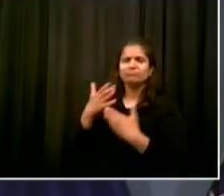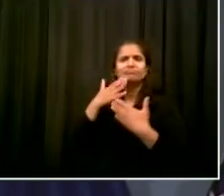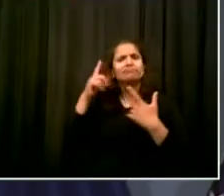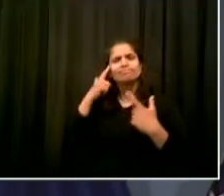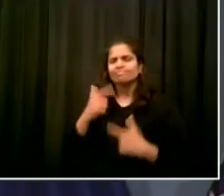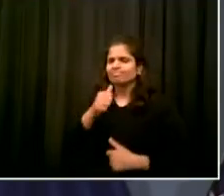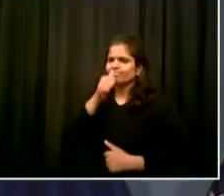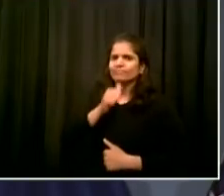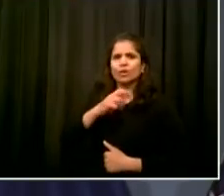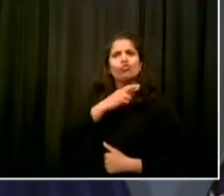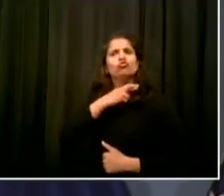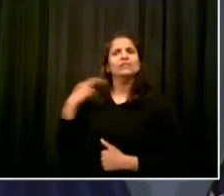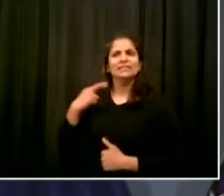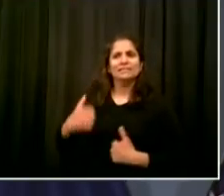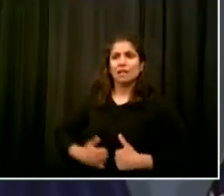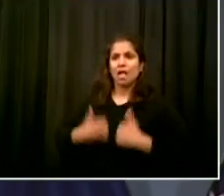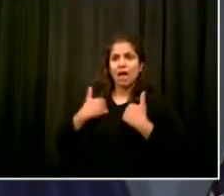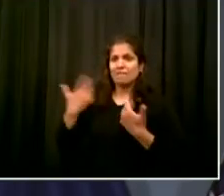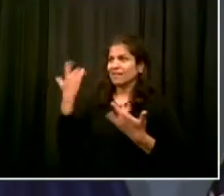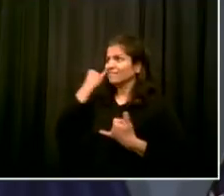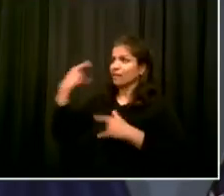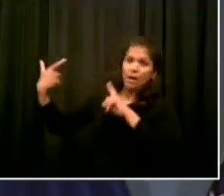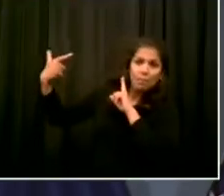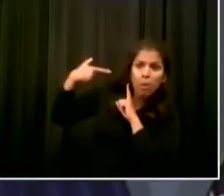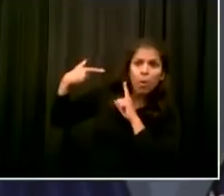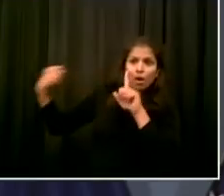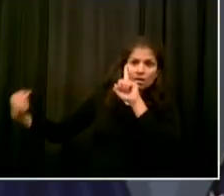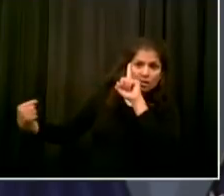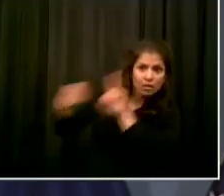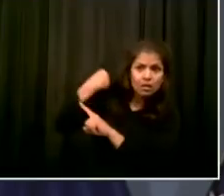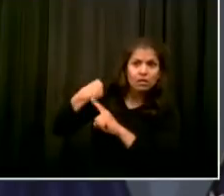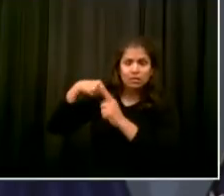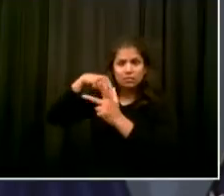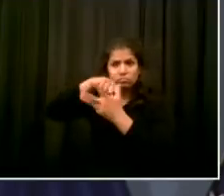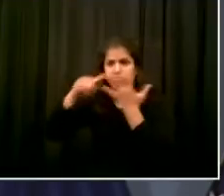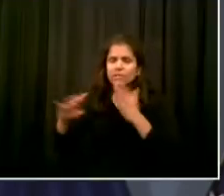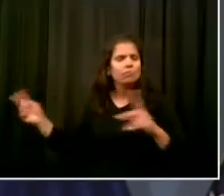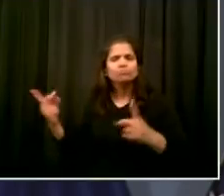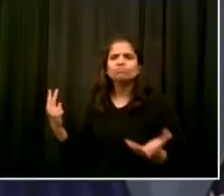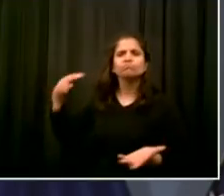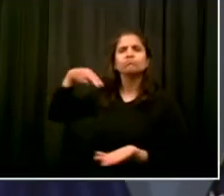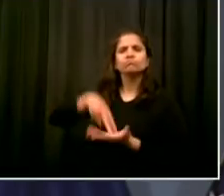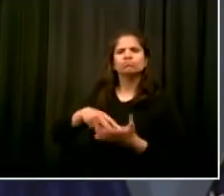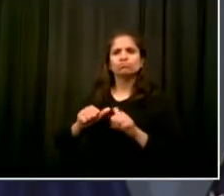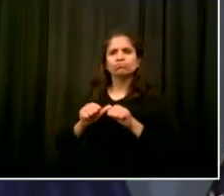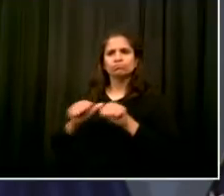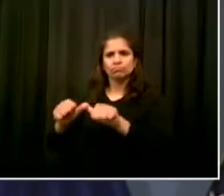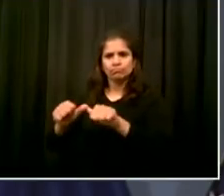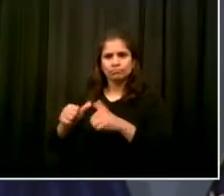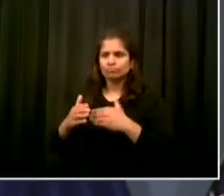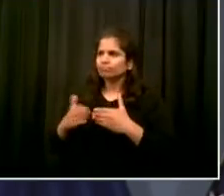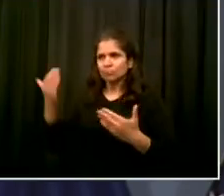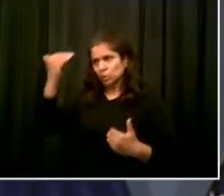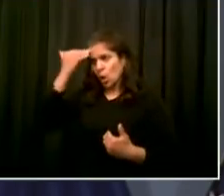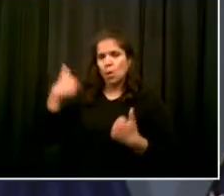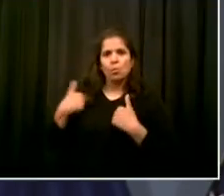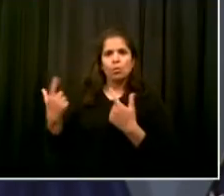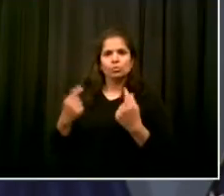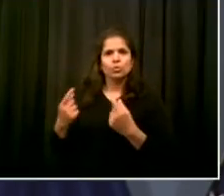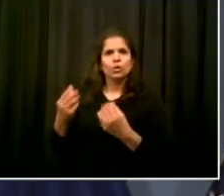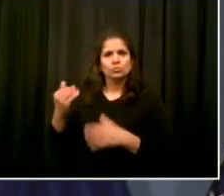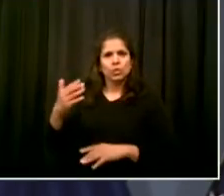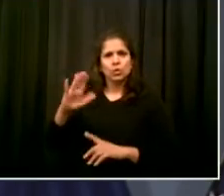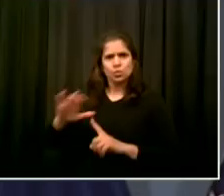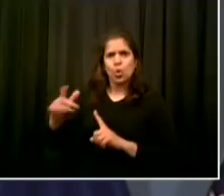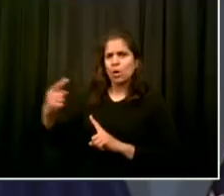without anything to defend them but the power of their beliefs. There's many great traditions